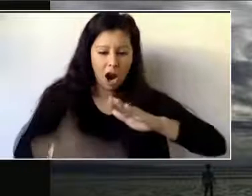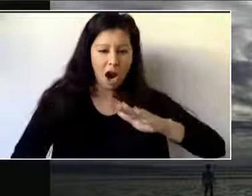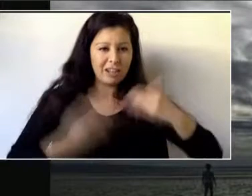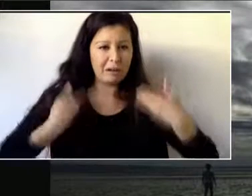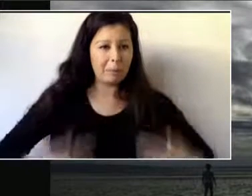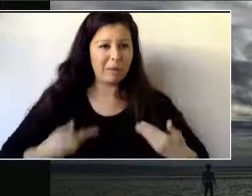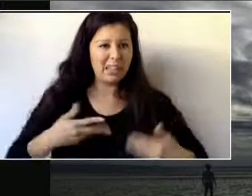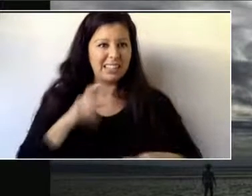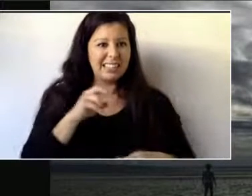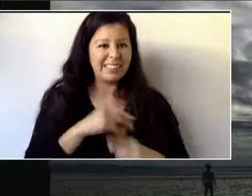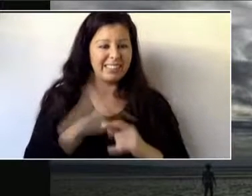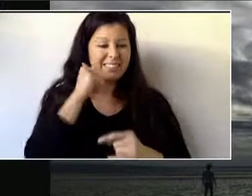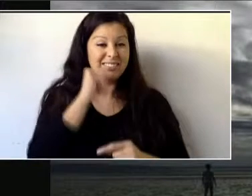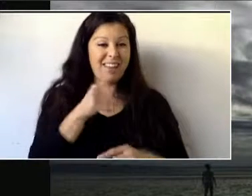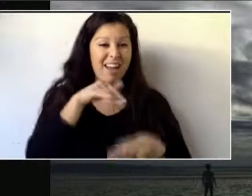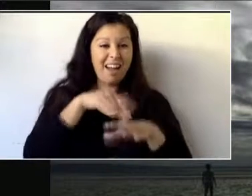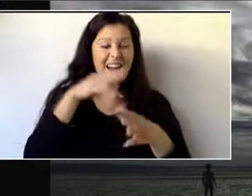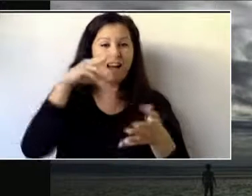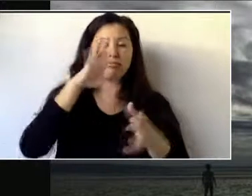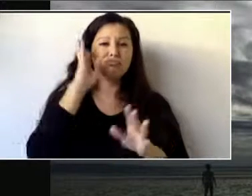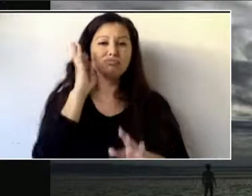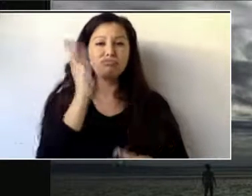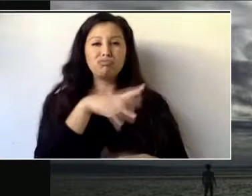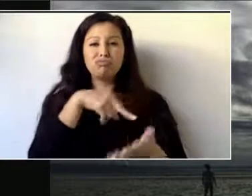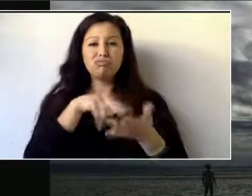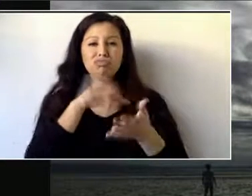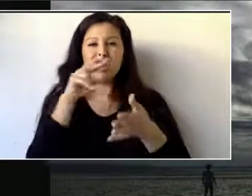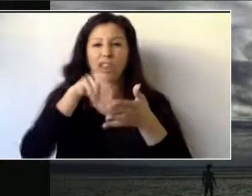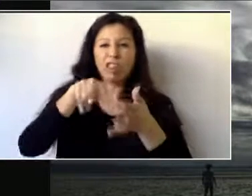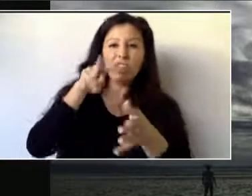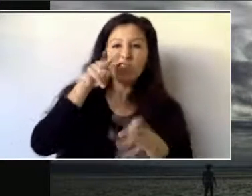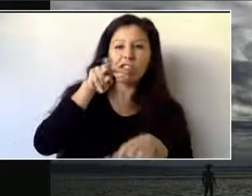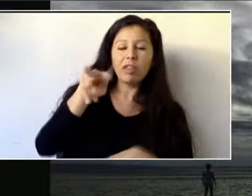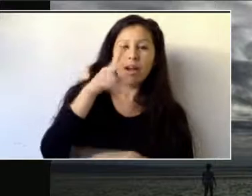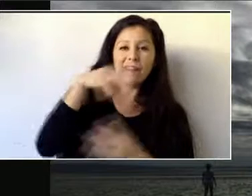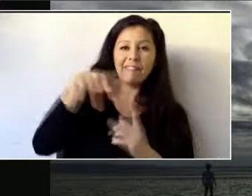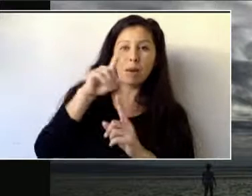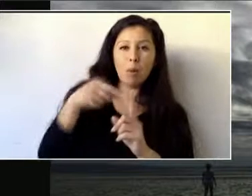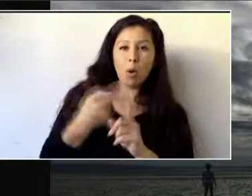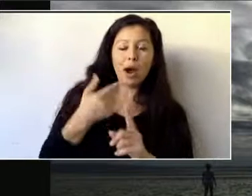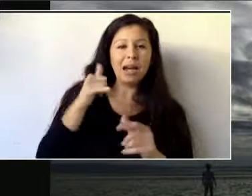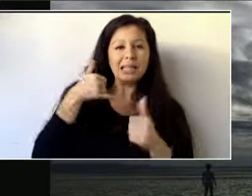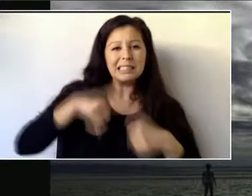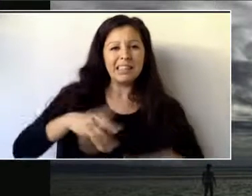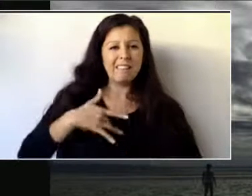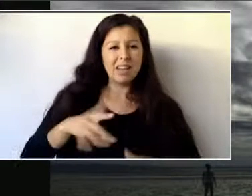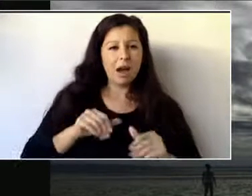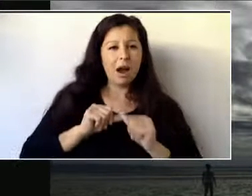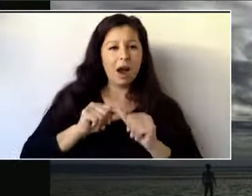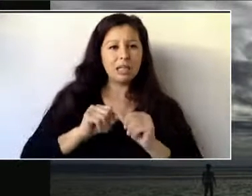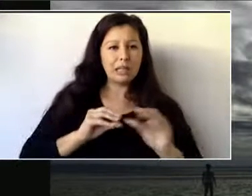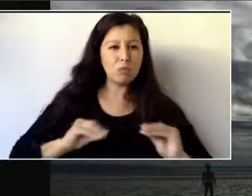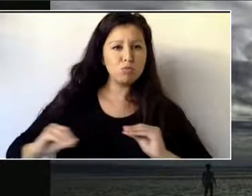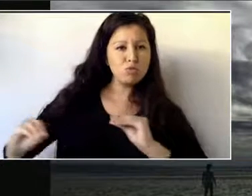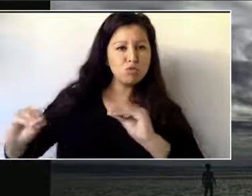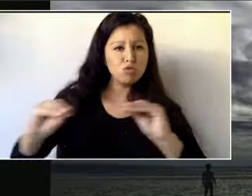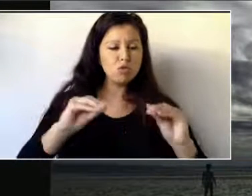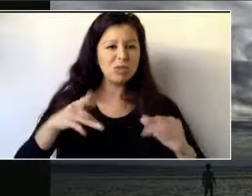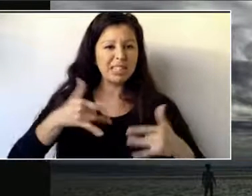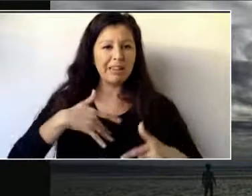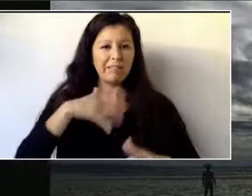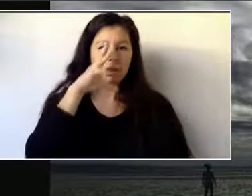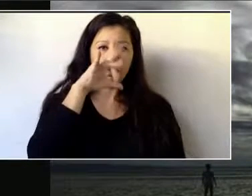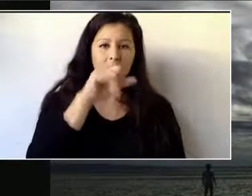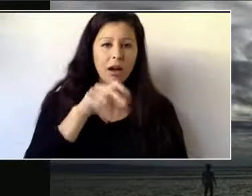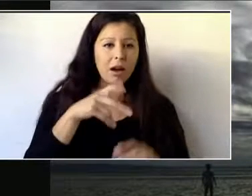they were to not look at the dance performance and to look at the environment, there's constant movement that can kind of draw their attention to